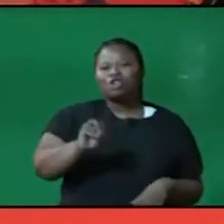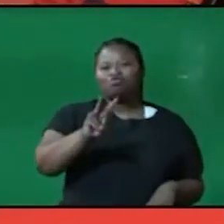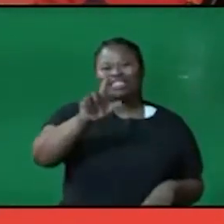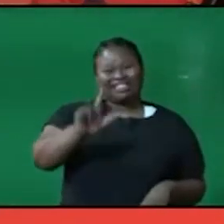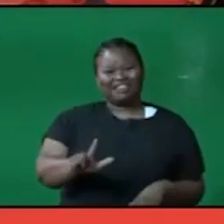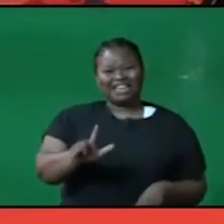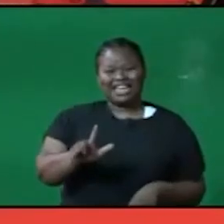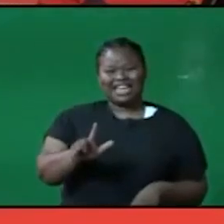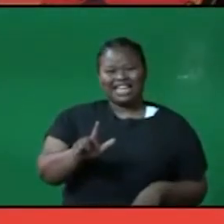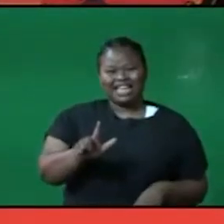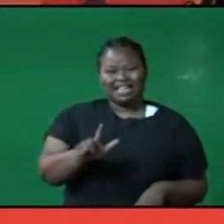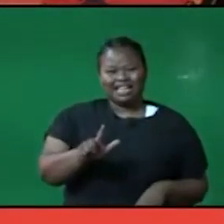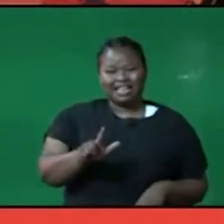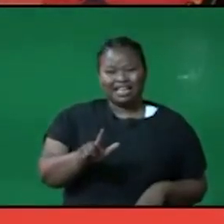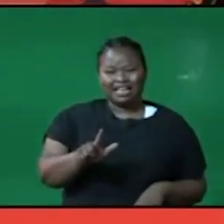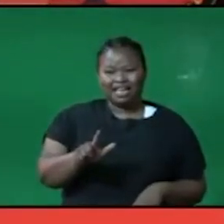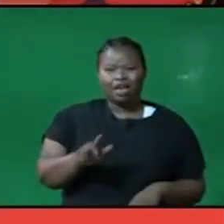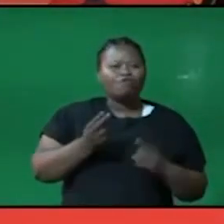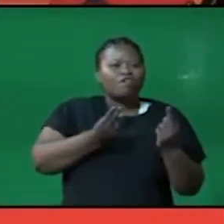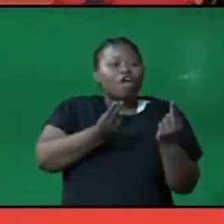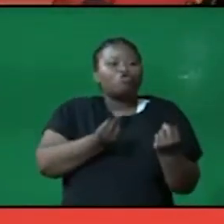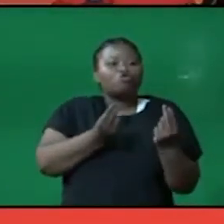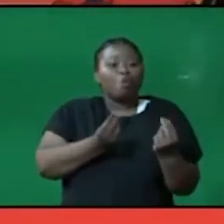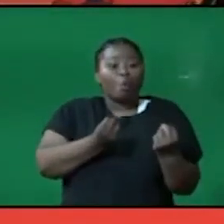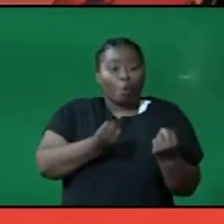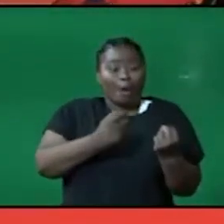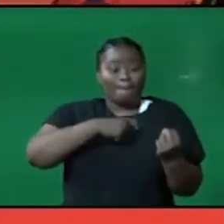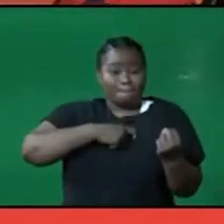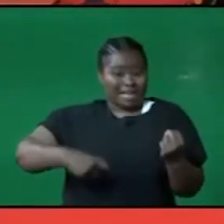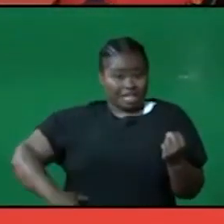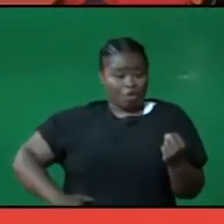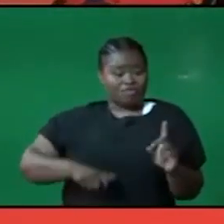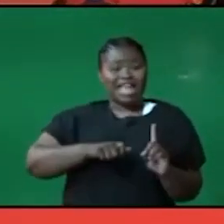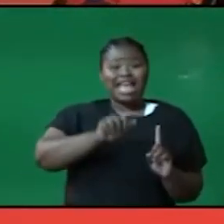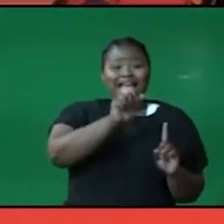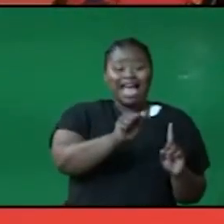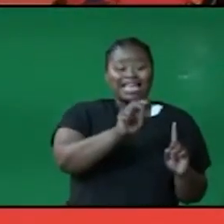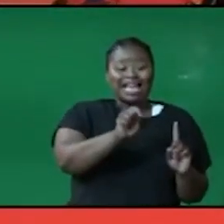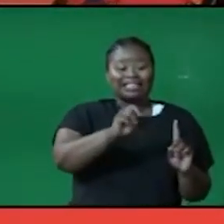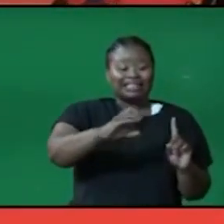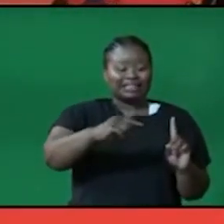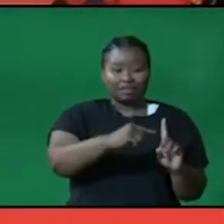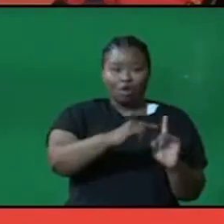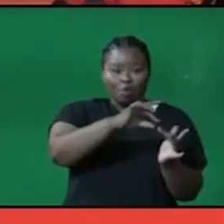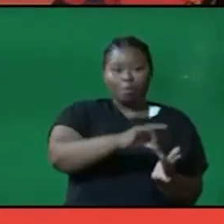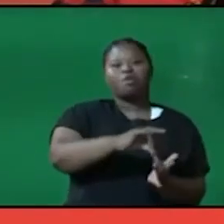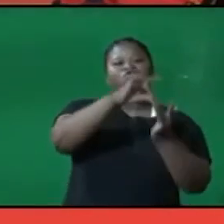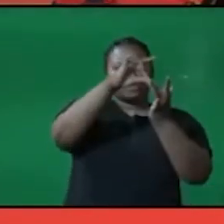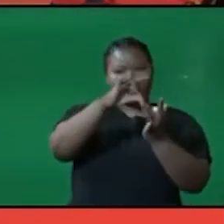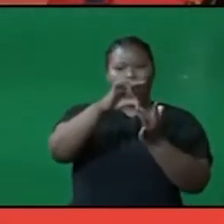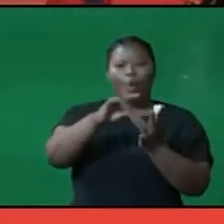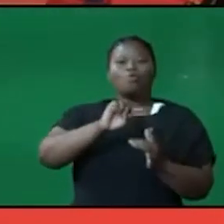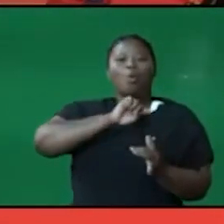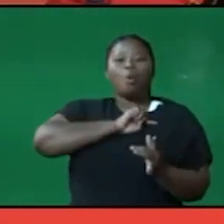2027. There will be a new president of the ANC who will be elected on the ticket